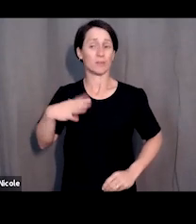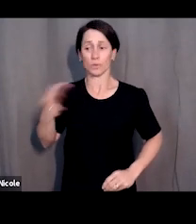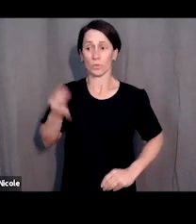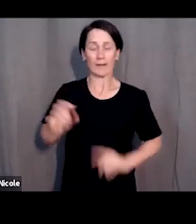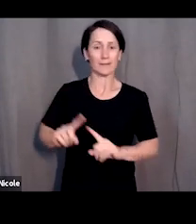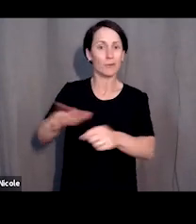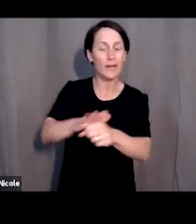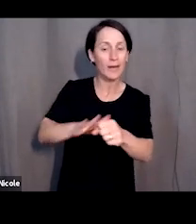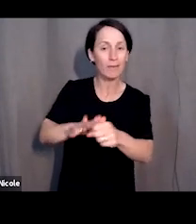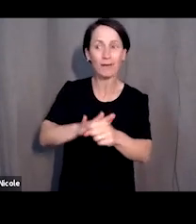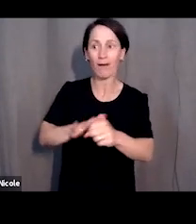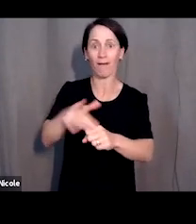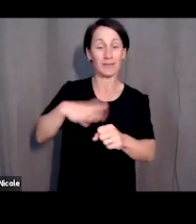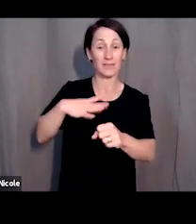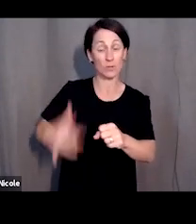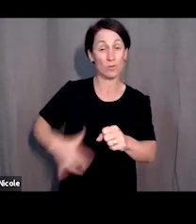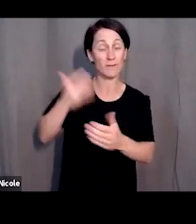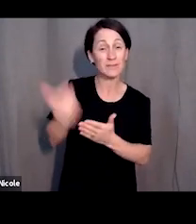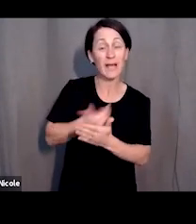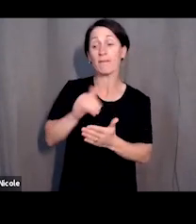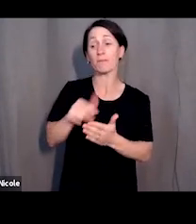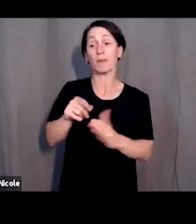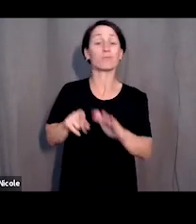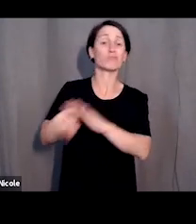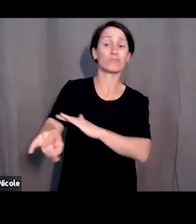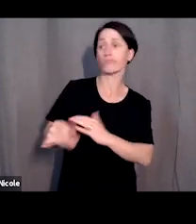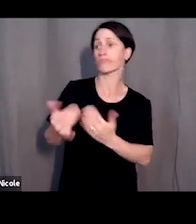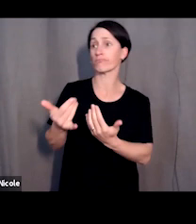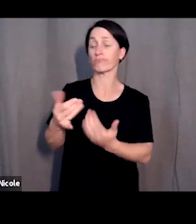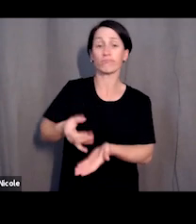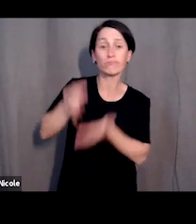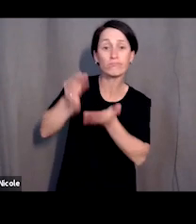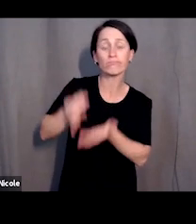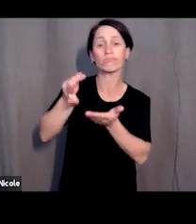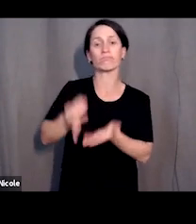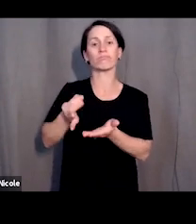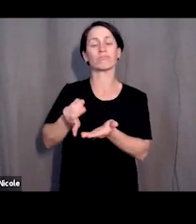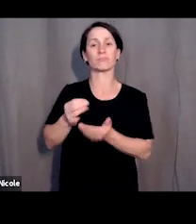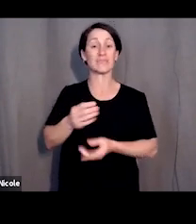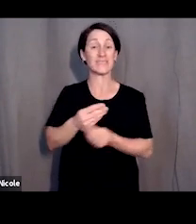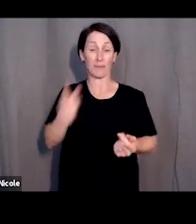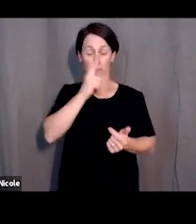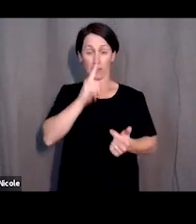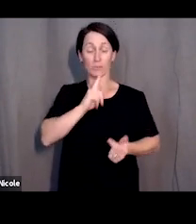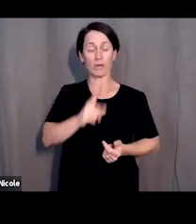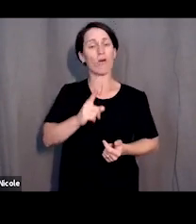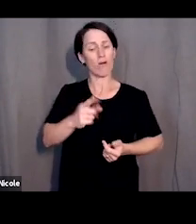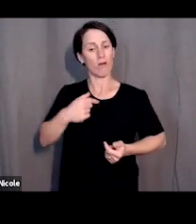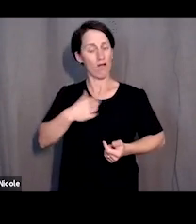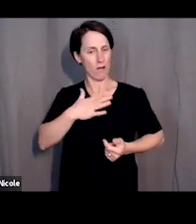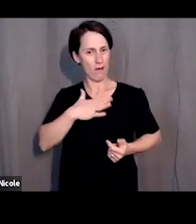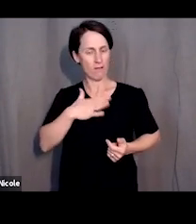maybe go outside and get a call to come back. And some people with severe mental illness told us that they liked it when their doctor